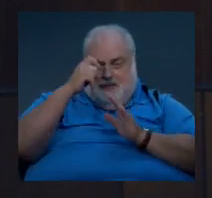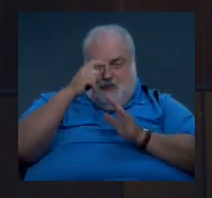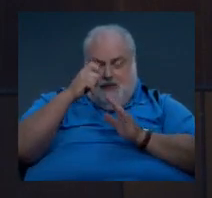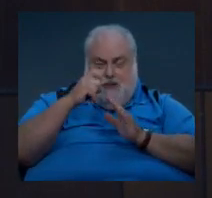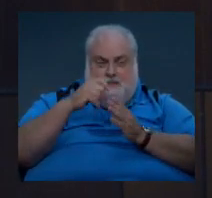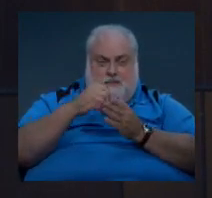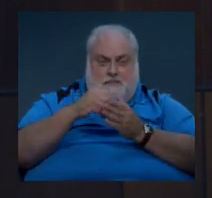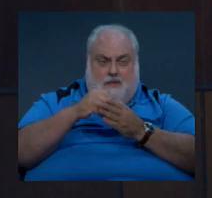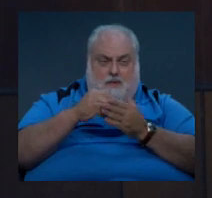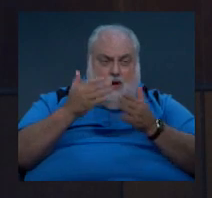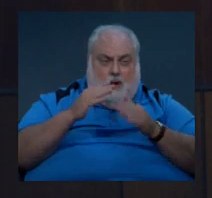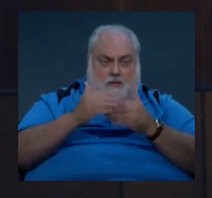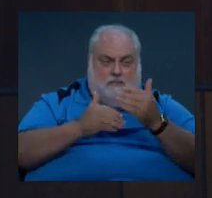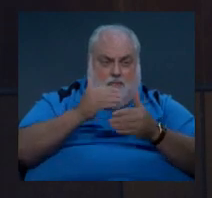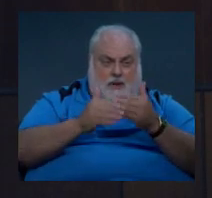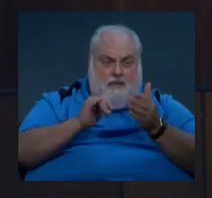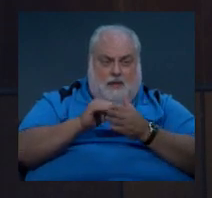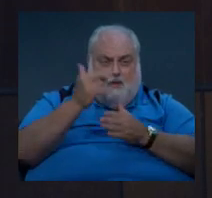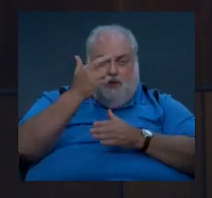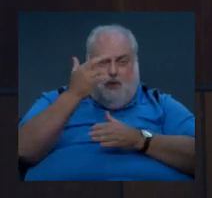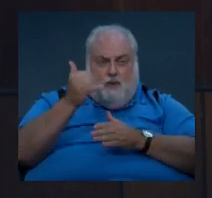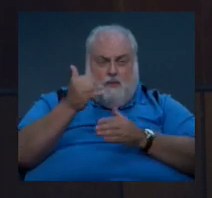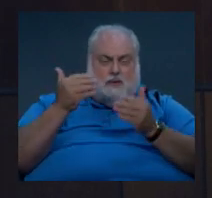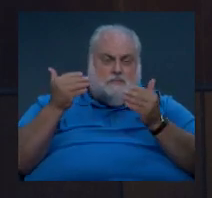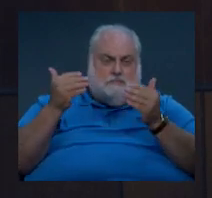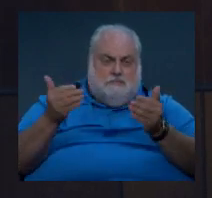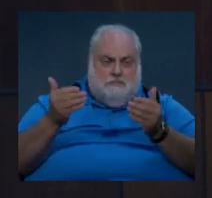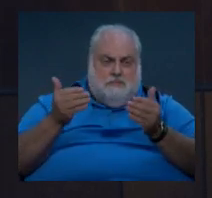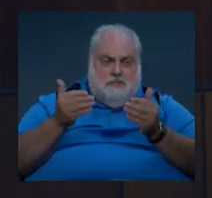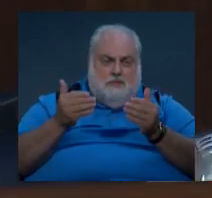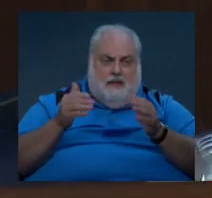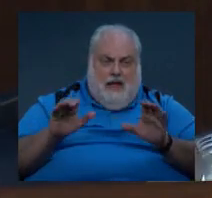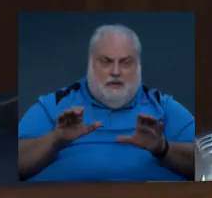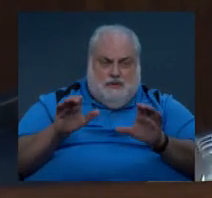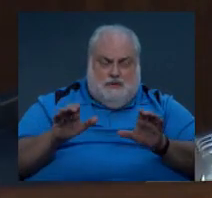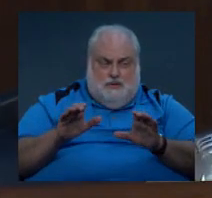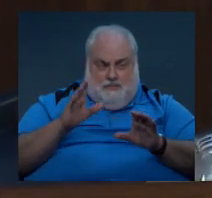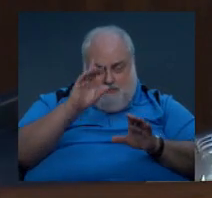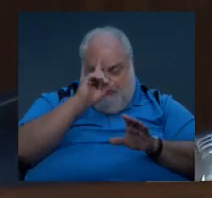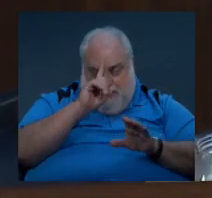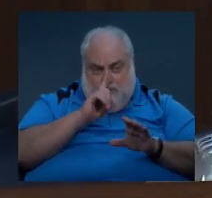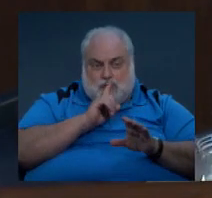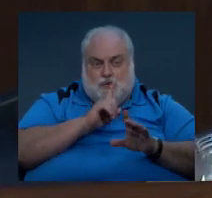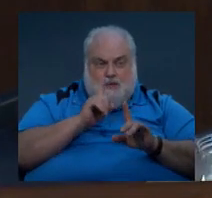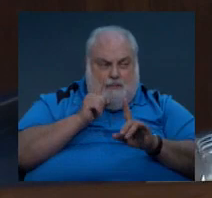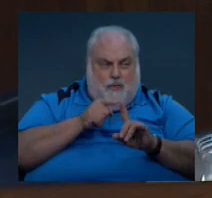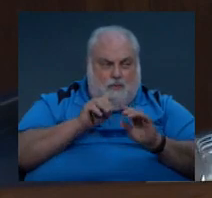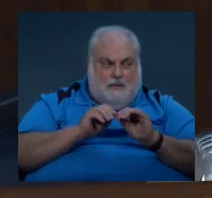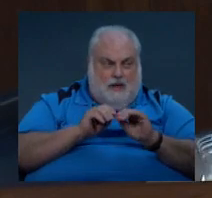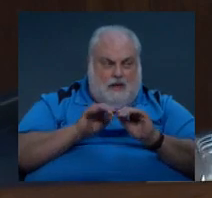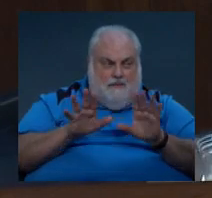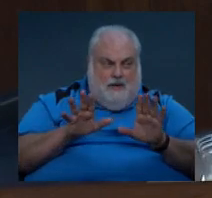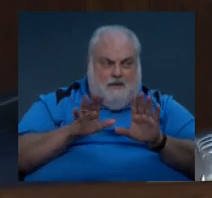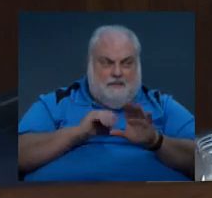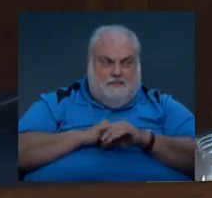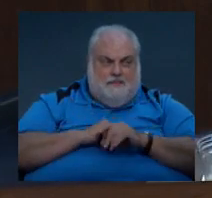playground series, and that's the reason why I was able to go into action. So just want to make sure that point was clarified.